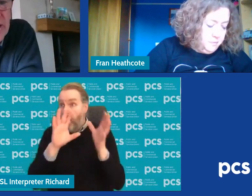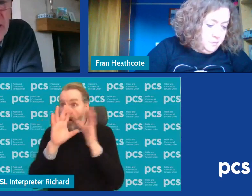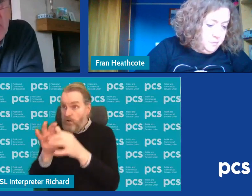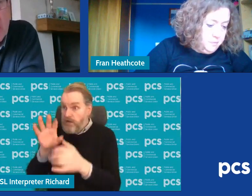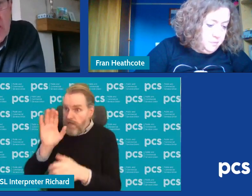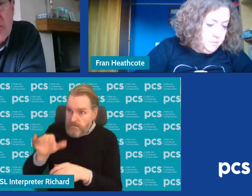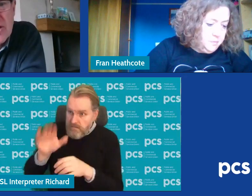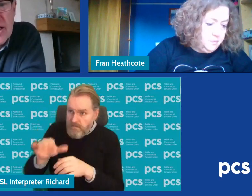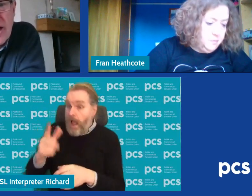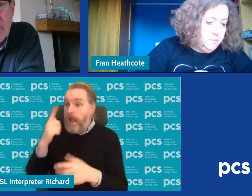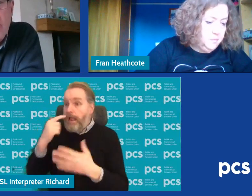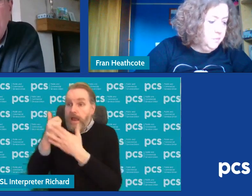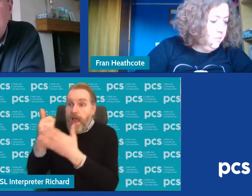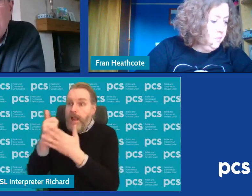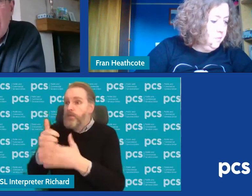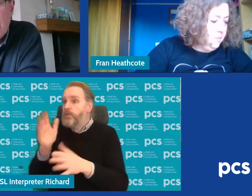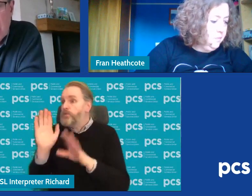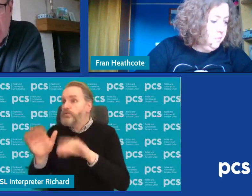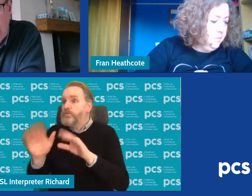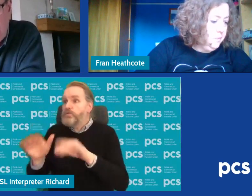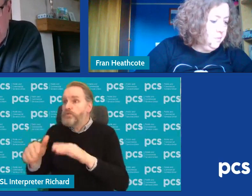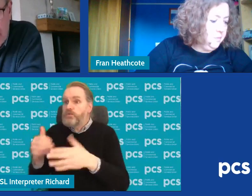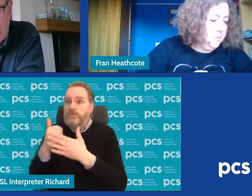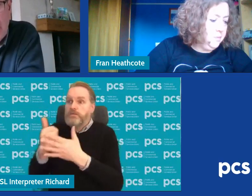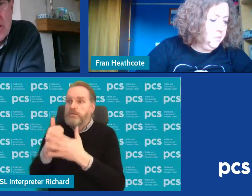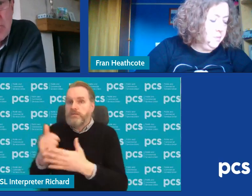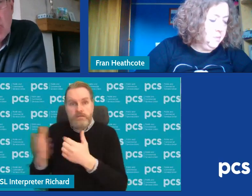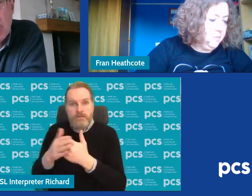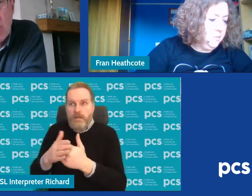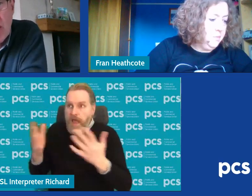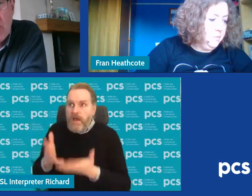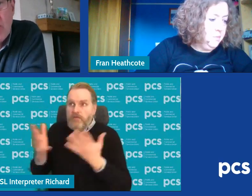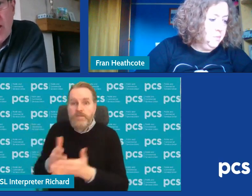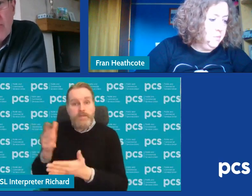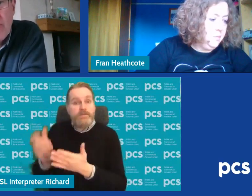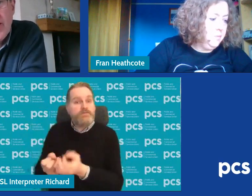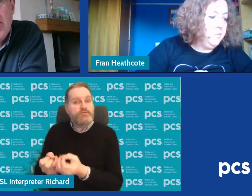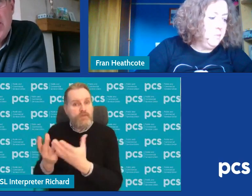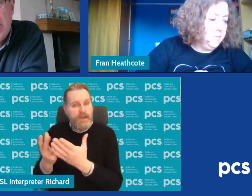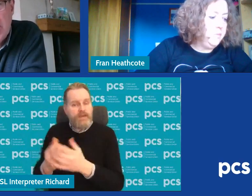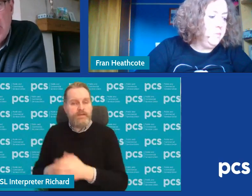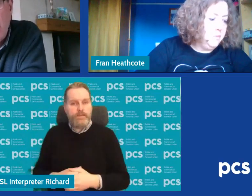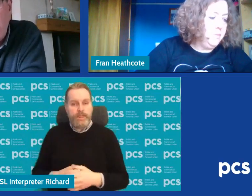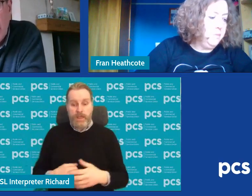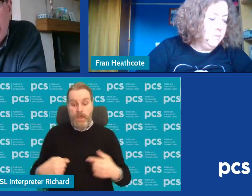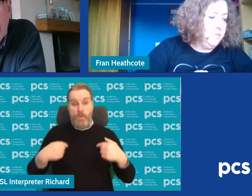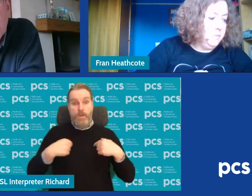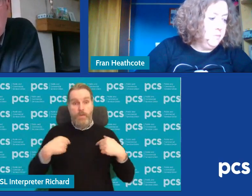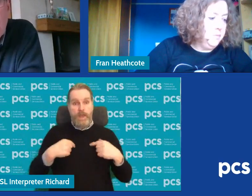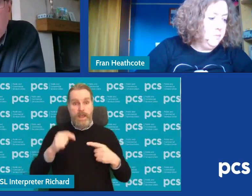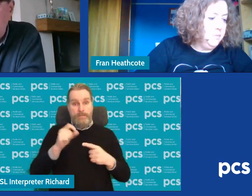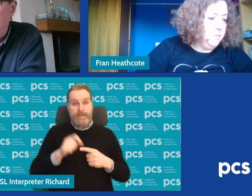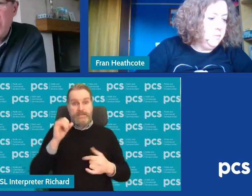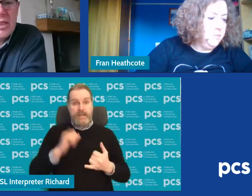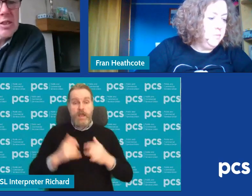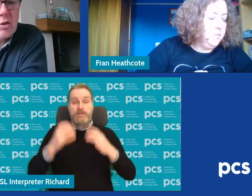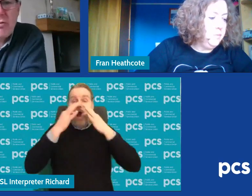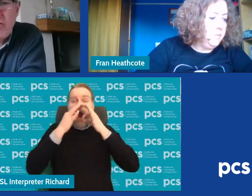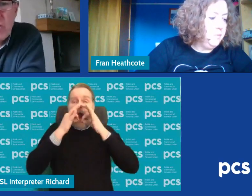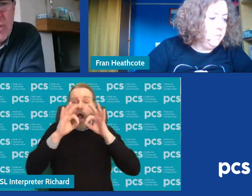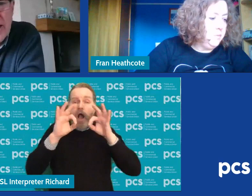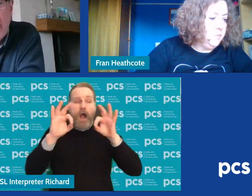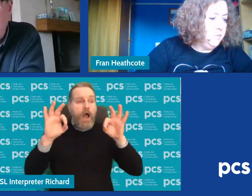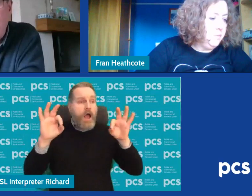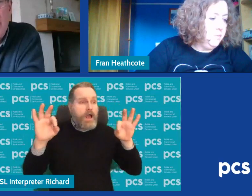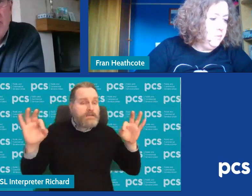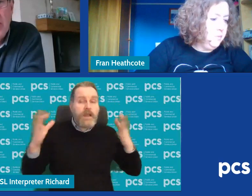help with, any initiatives that they have. And certainly when PCS puts the call out for any assistance that we need, whether this is sort of